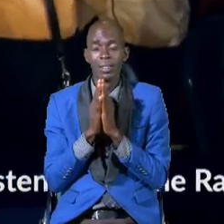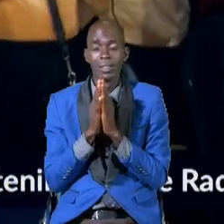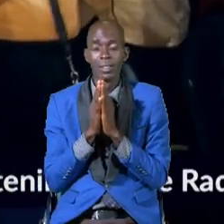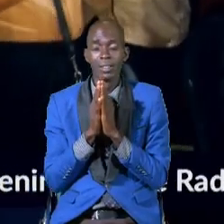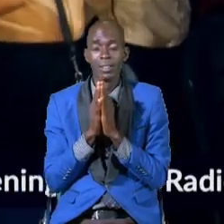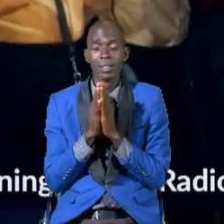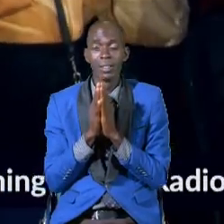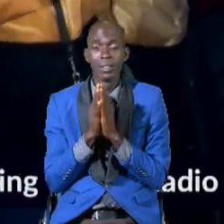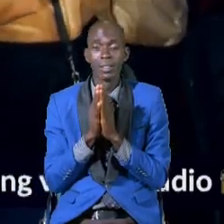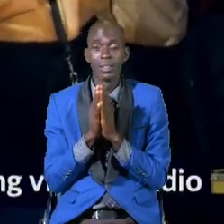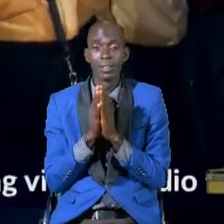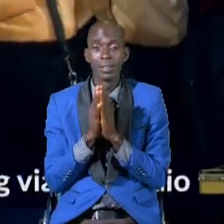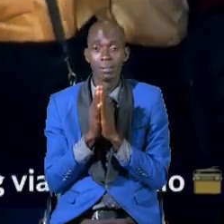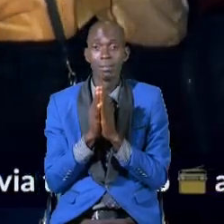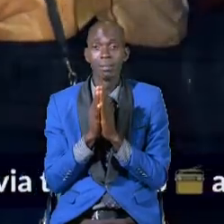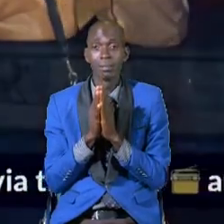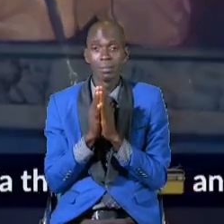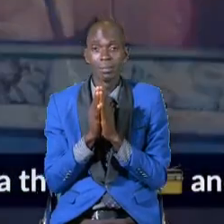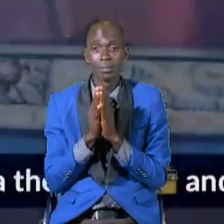I